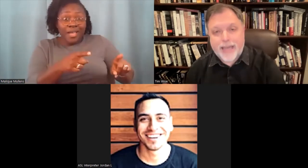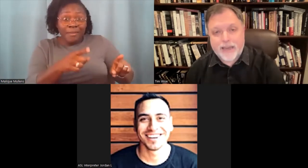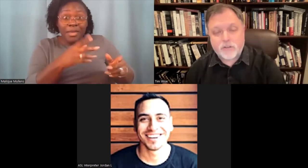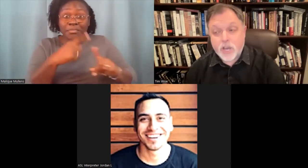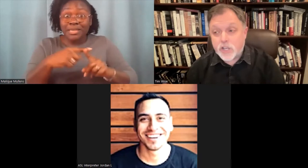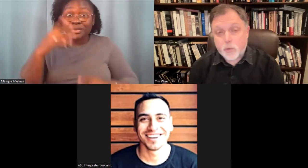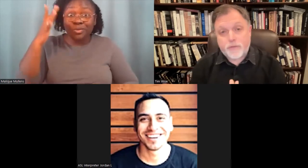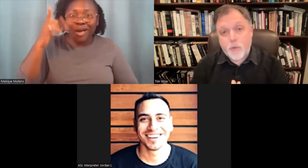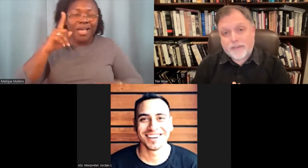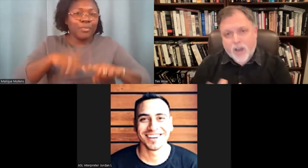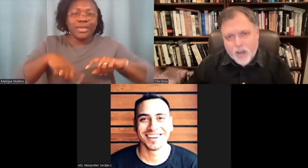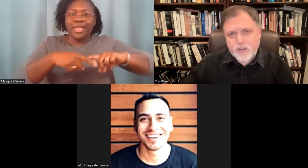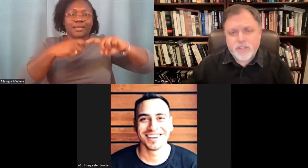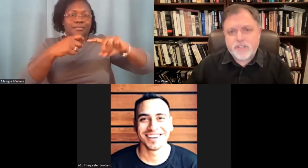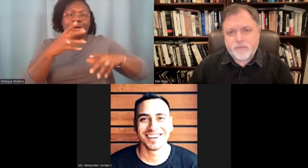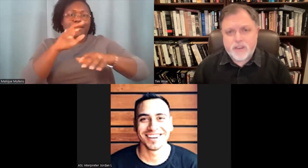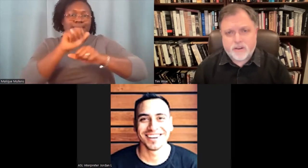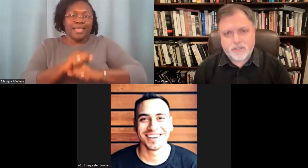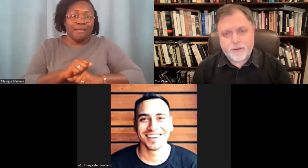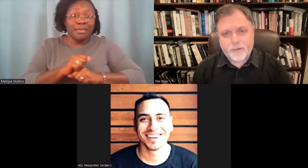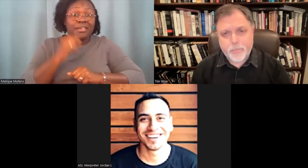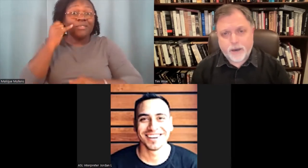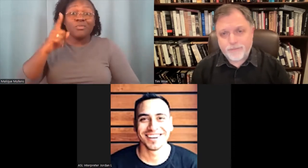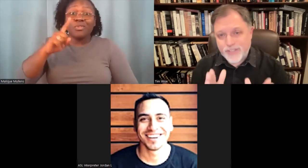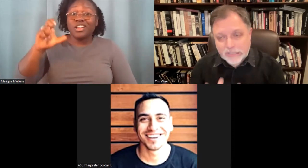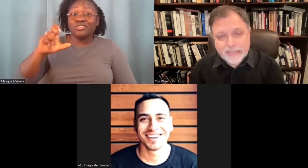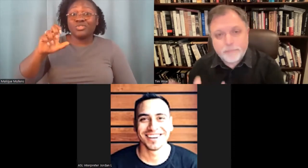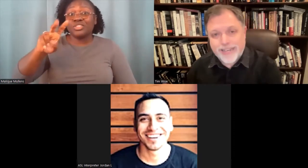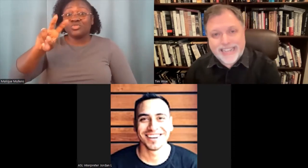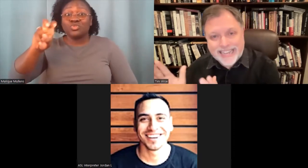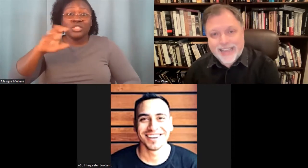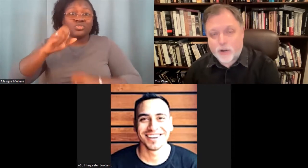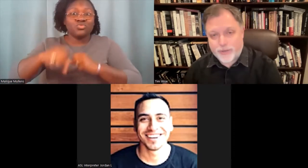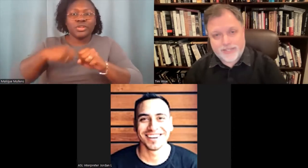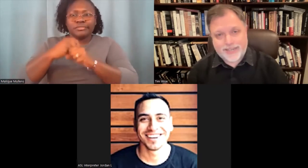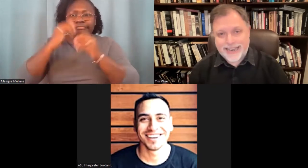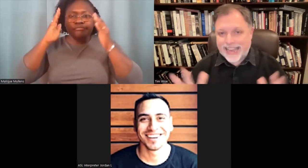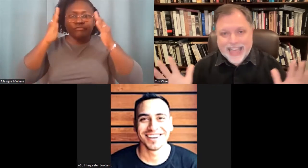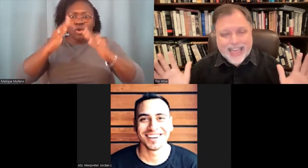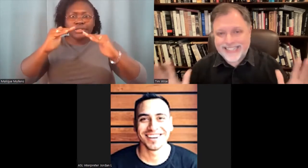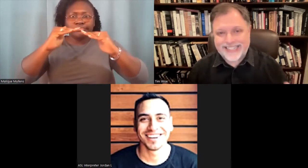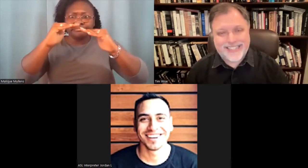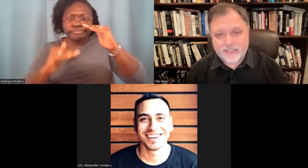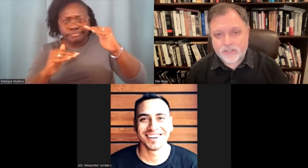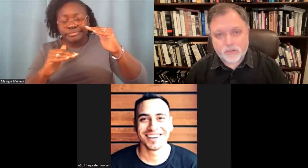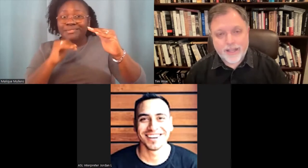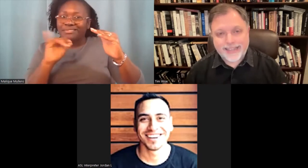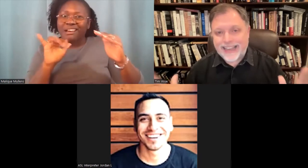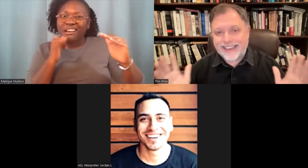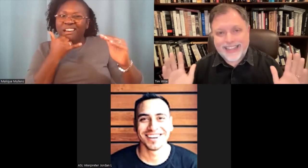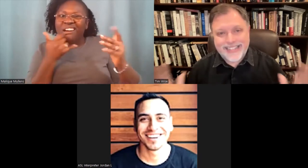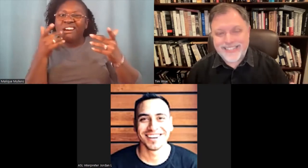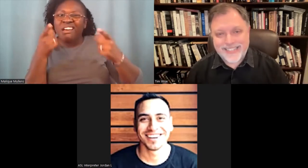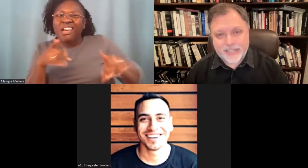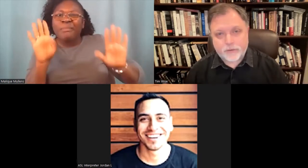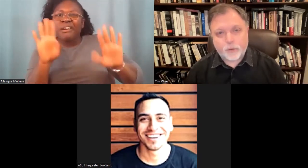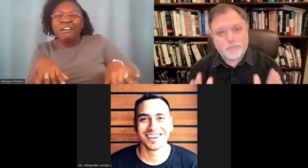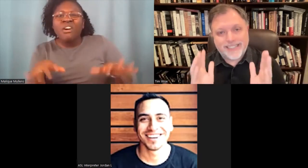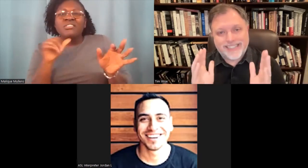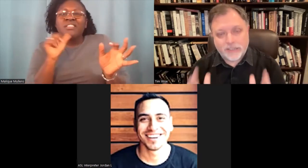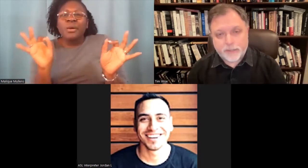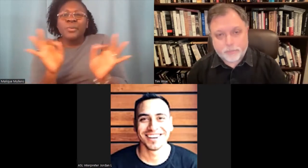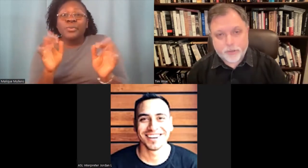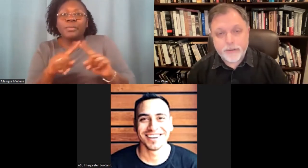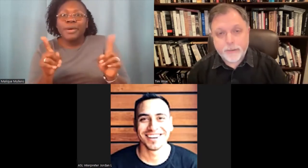interrupt the patterns. So if you have hundreds of years of deliberate inequity, not accidental, not incidental,